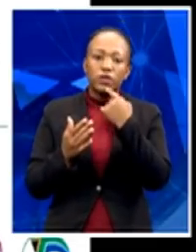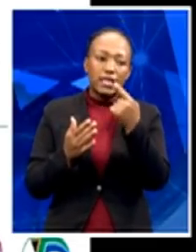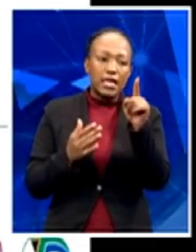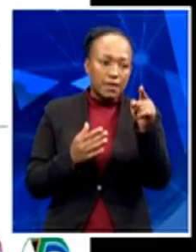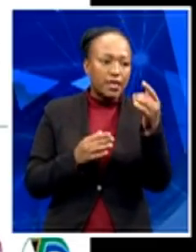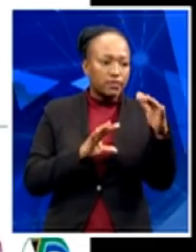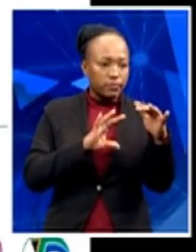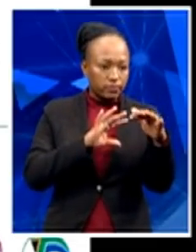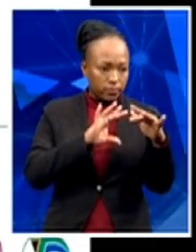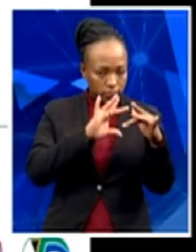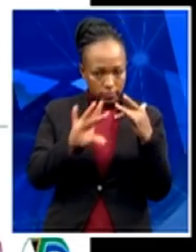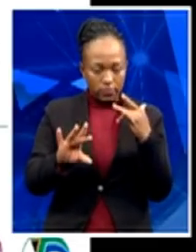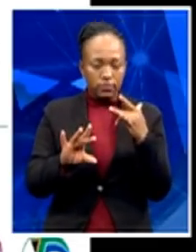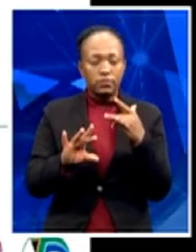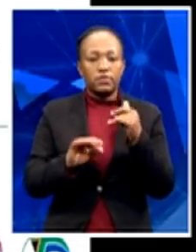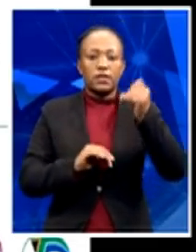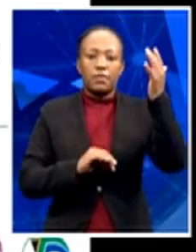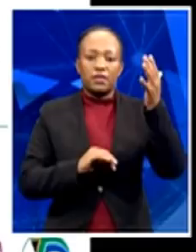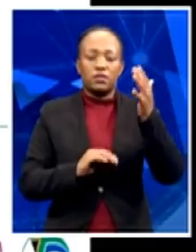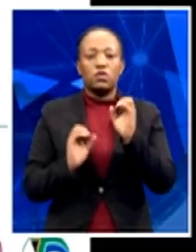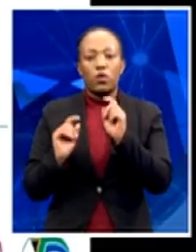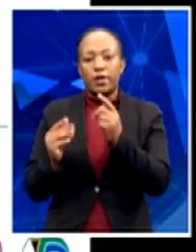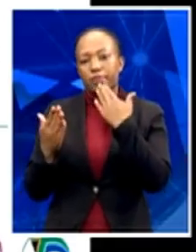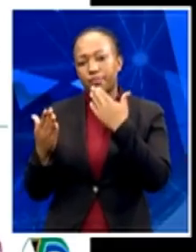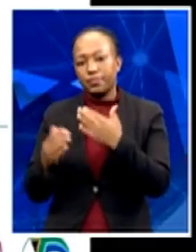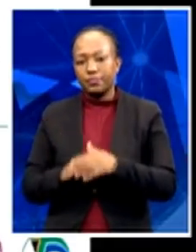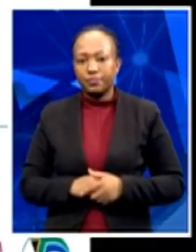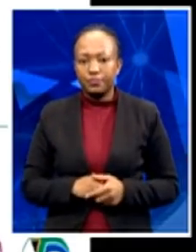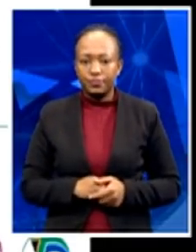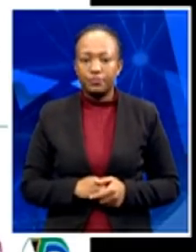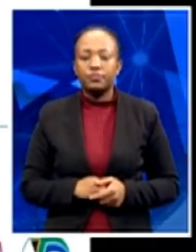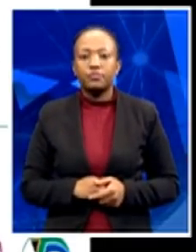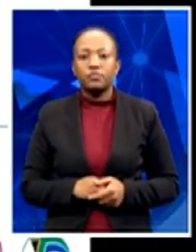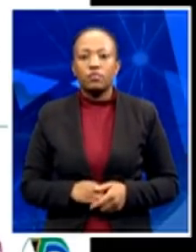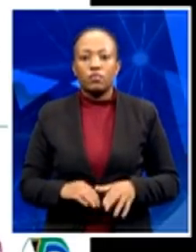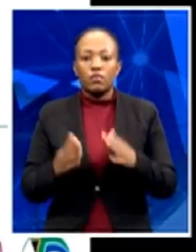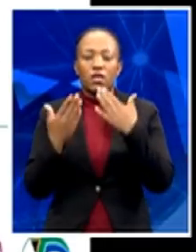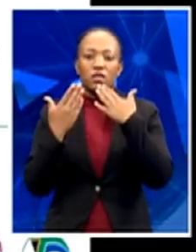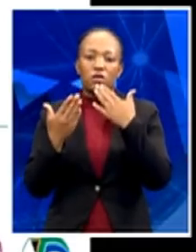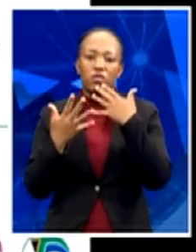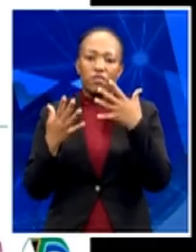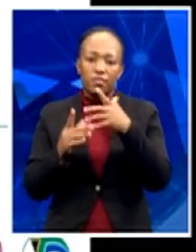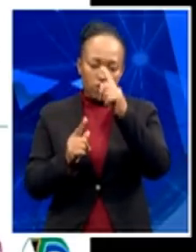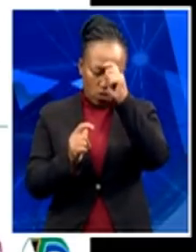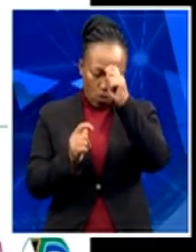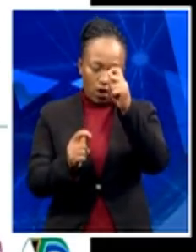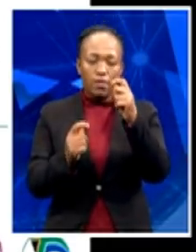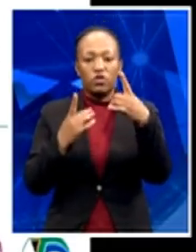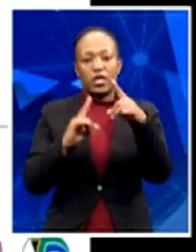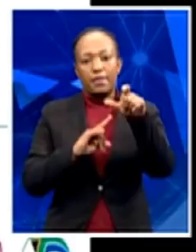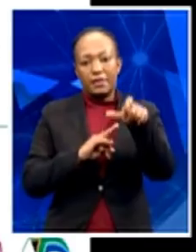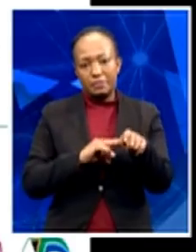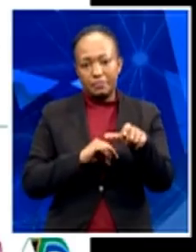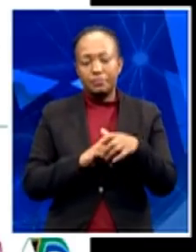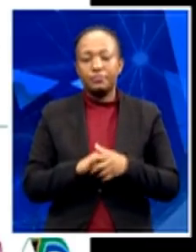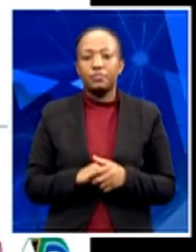you. Thank you very much, Honorable Chair. Once more, good morning, Minister,